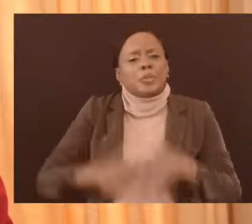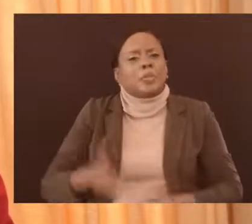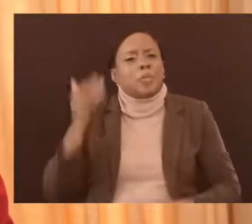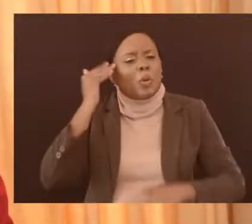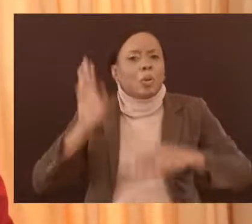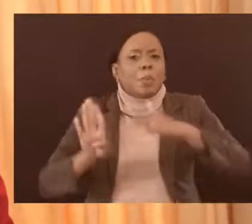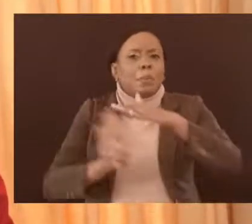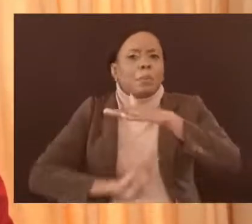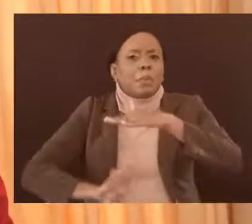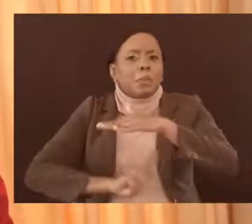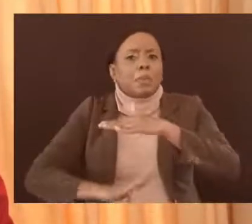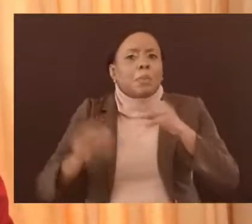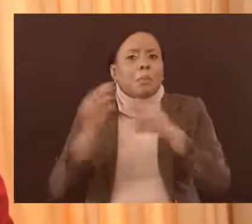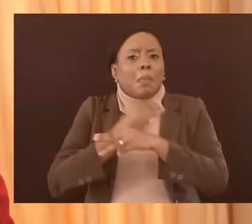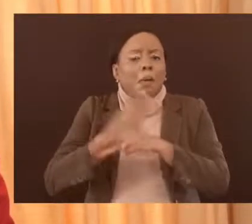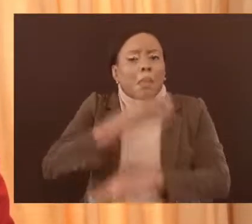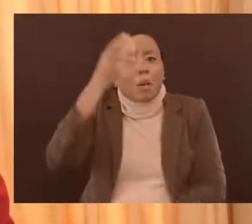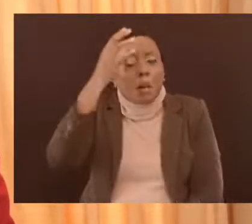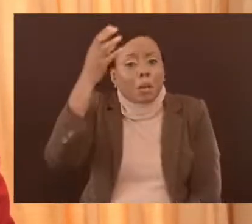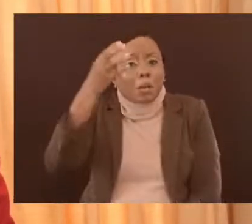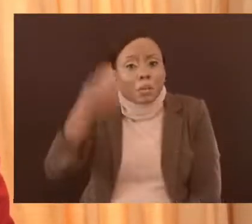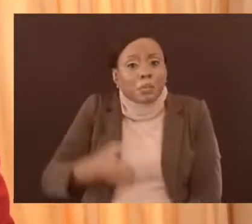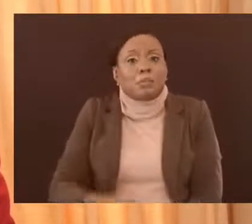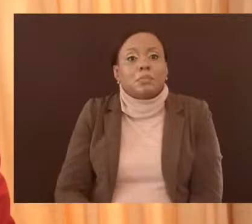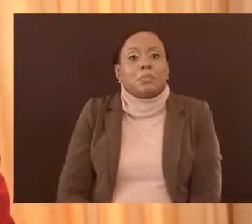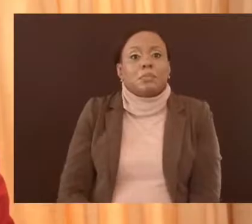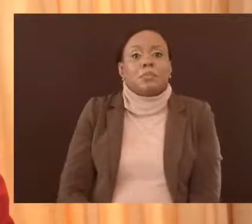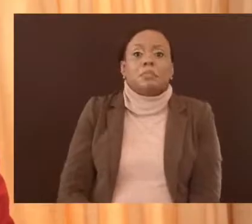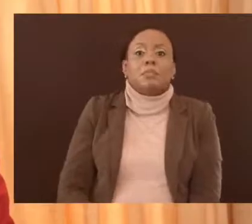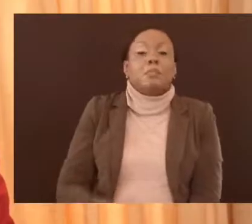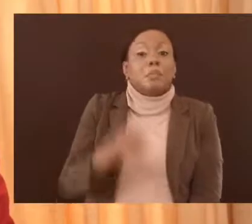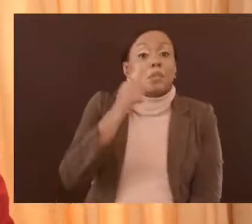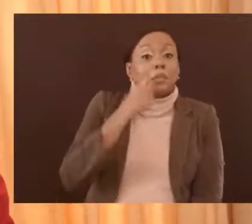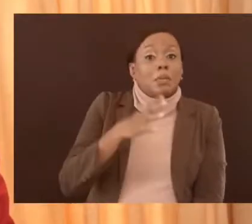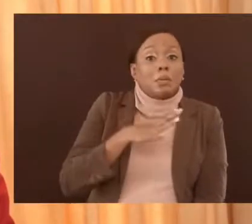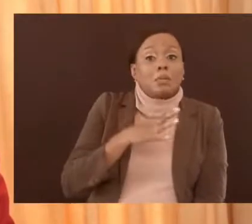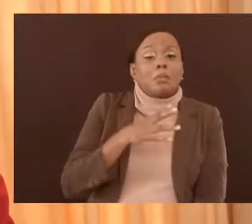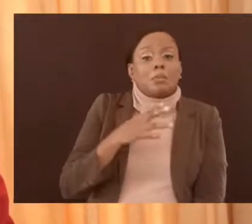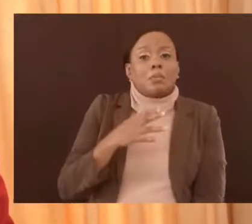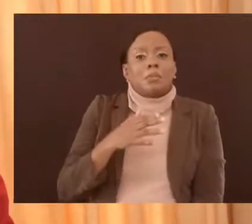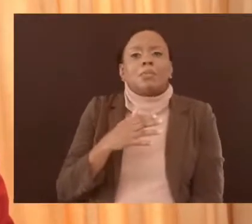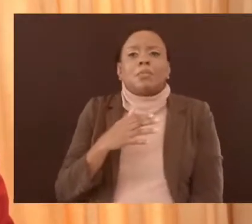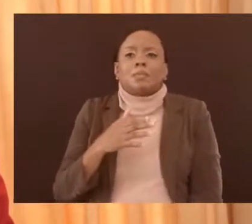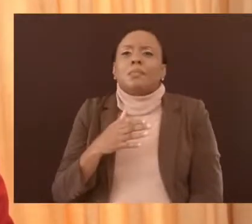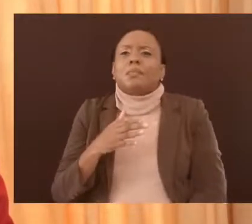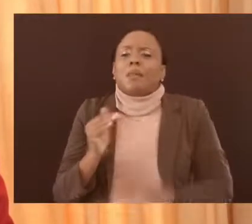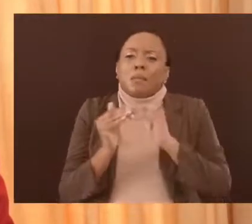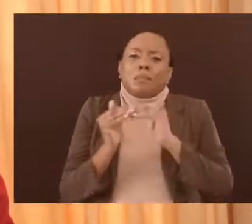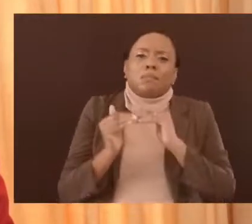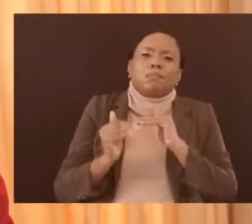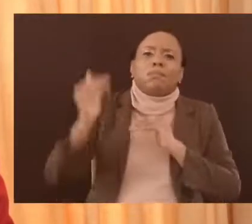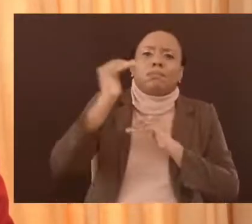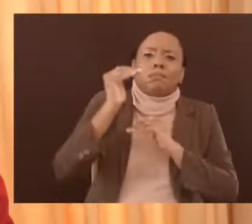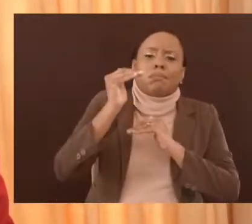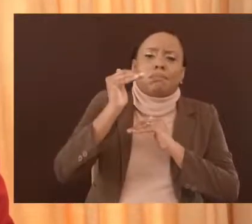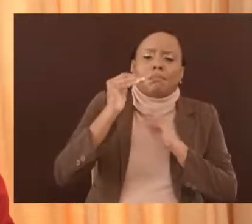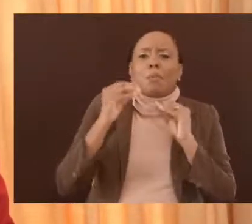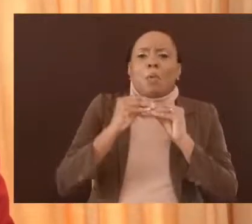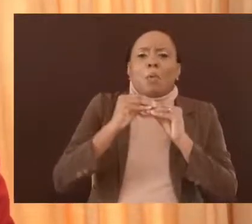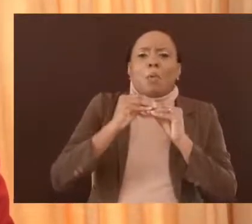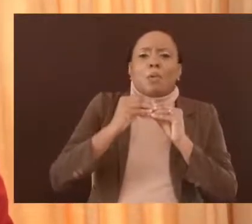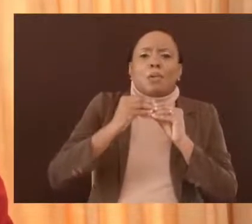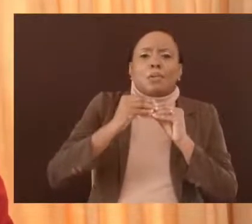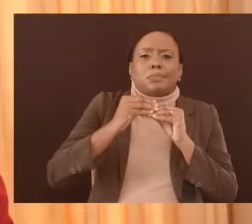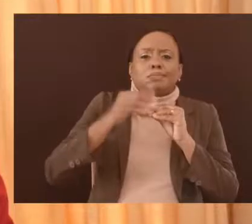mathematical concepts, that in many cases our females continue to exhibit a higher level of understanding of mathematical